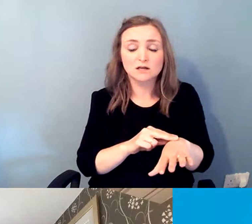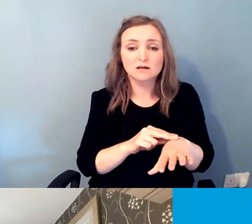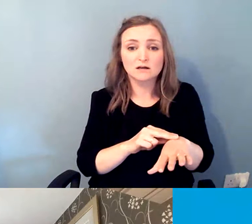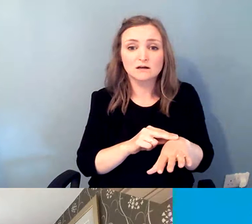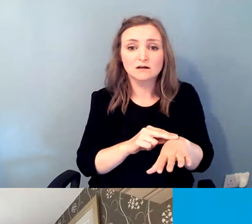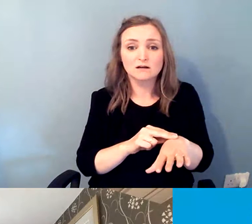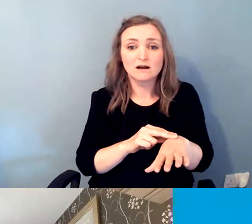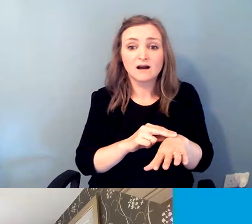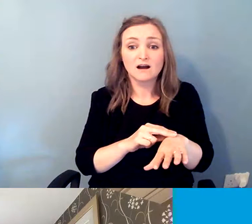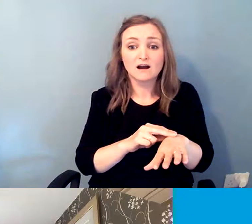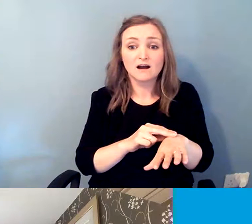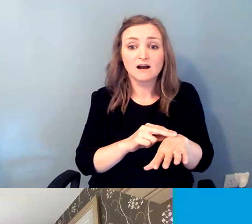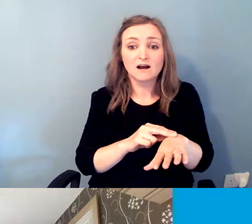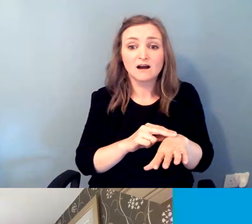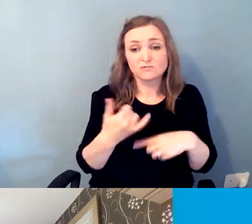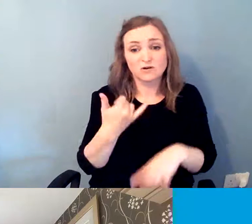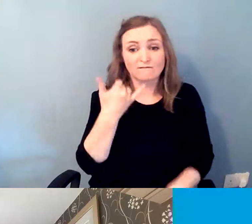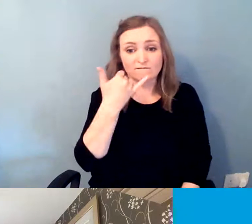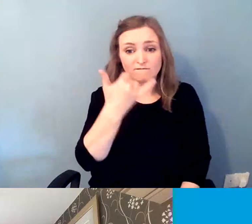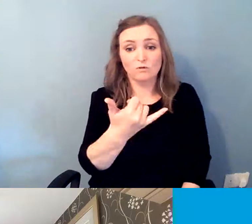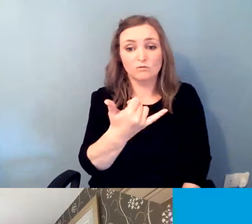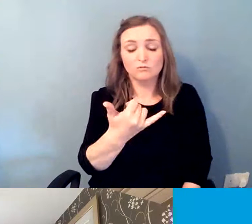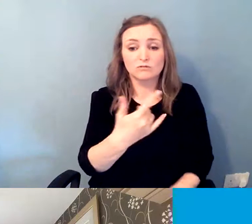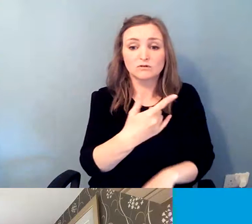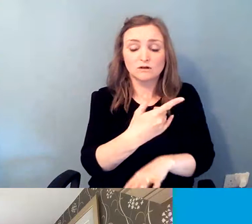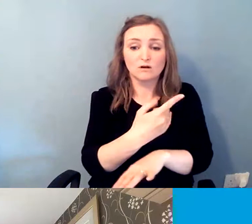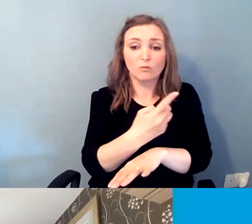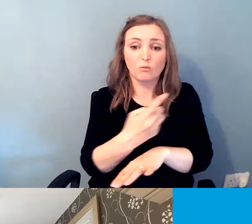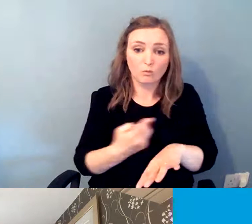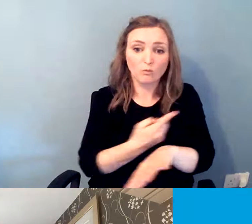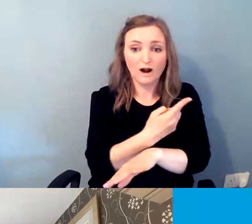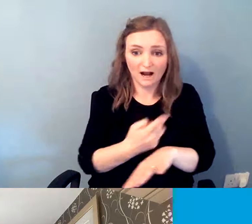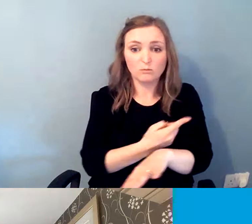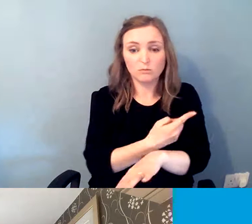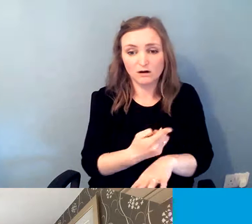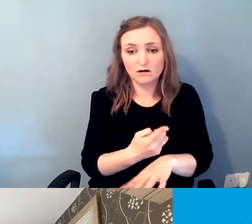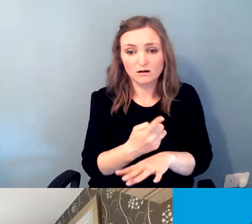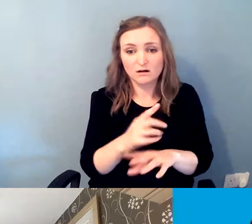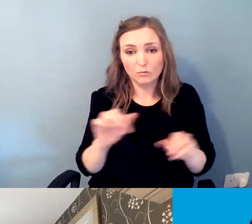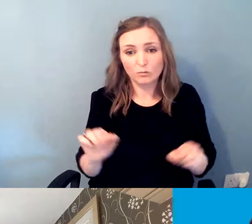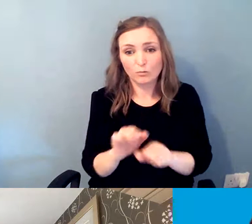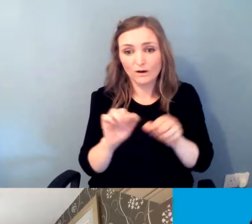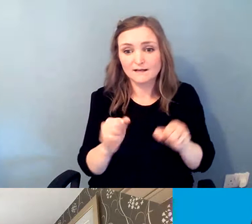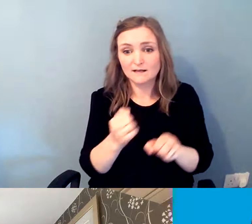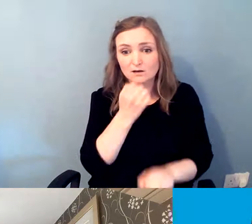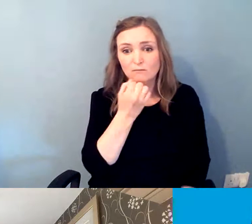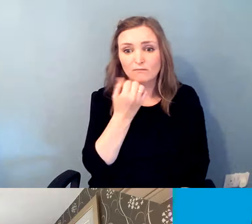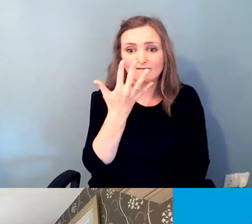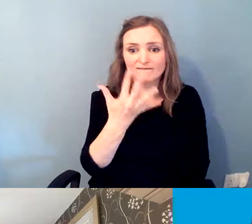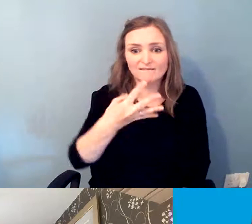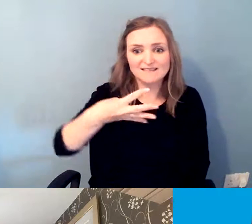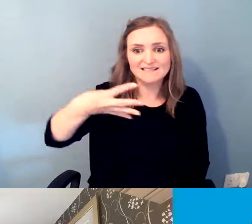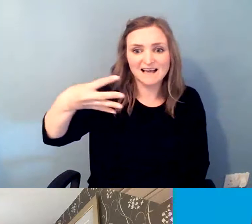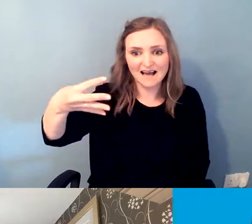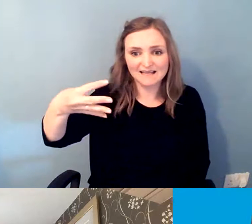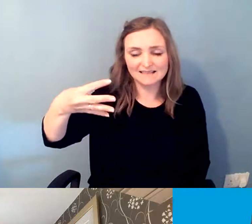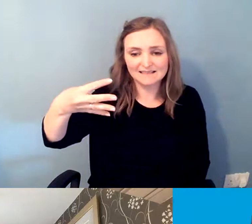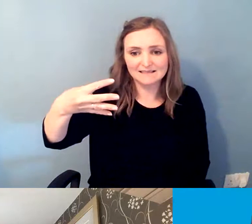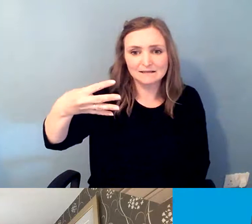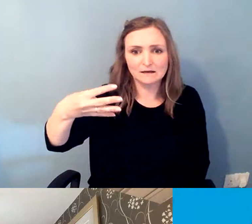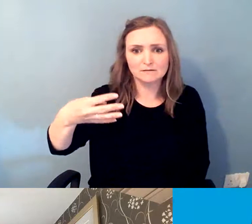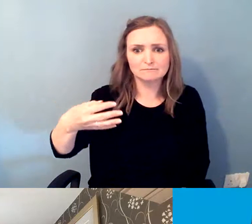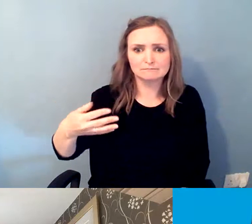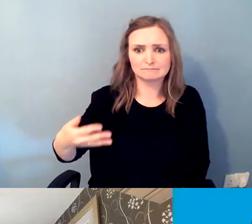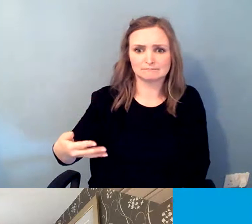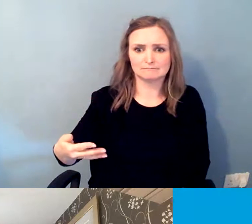and you can be on the line for above an hour in some cases. You are number 59. Well, to try and access a doctor when you're